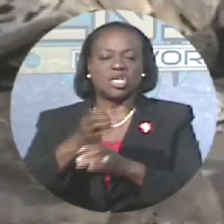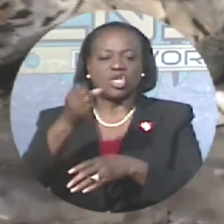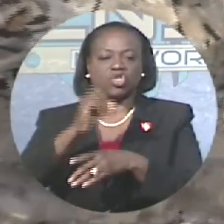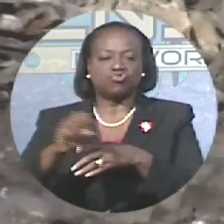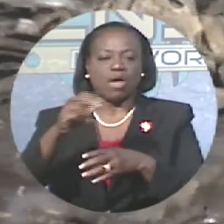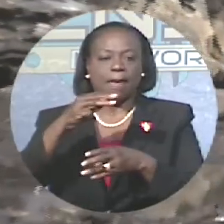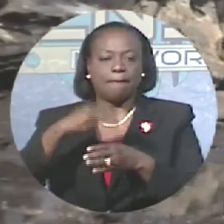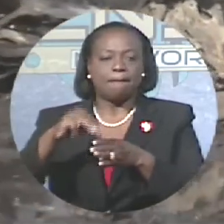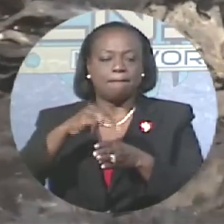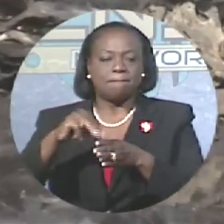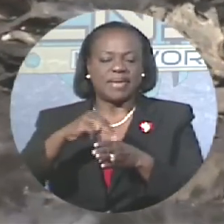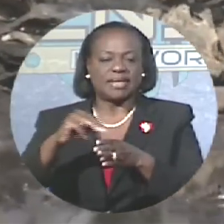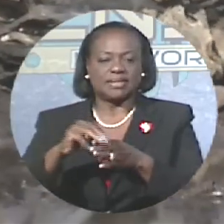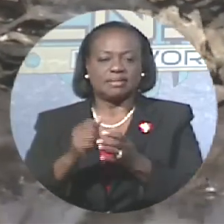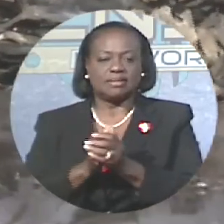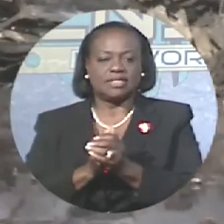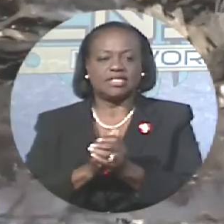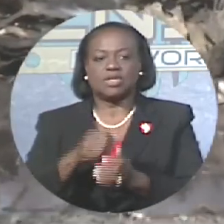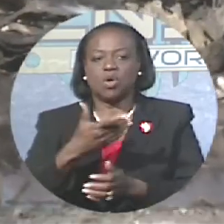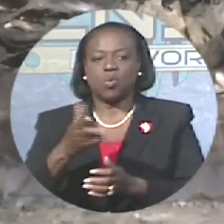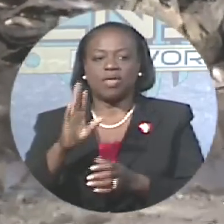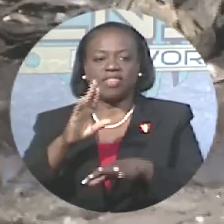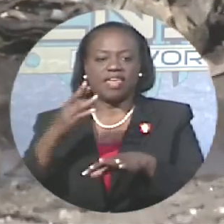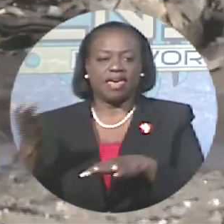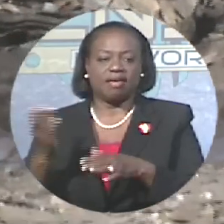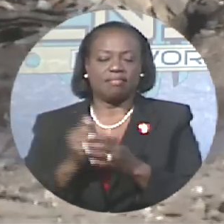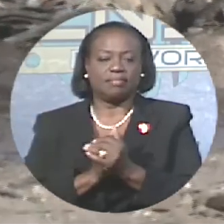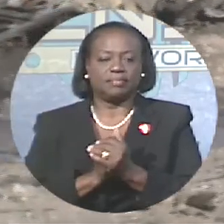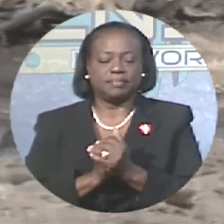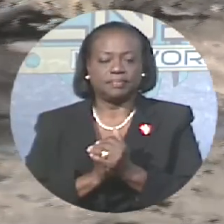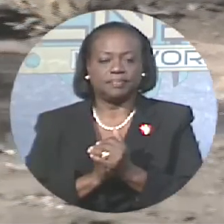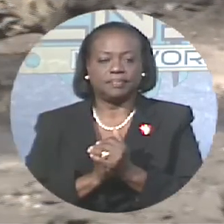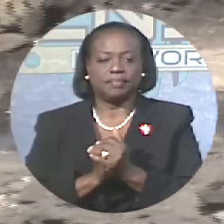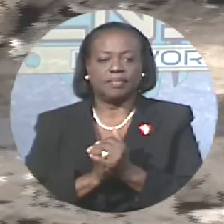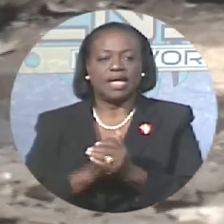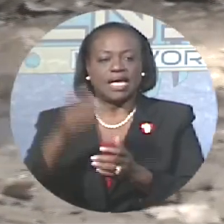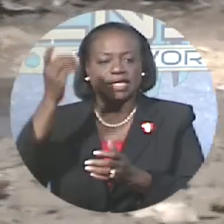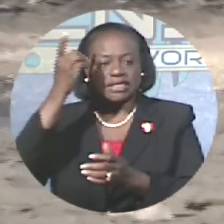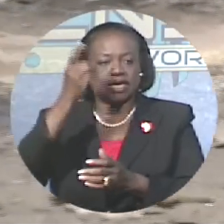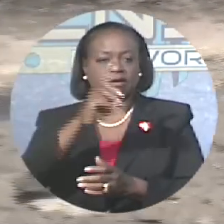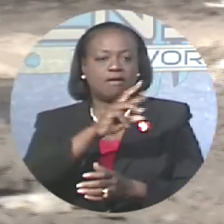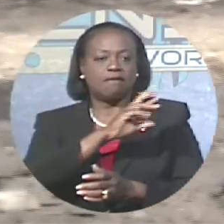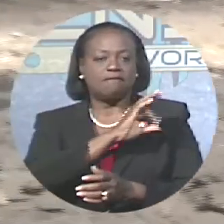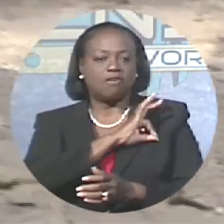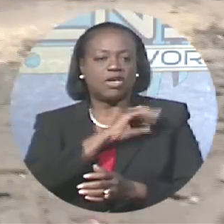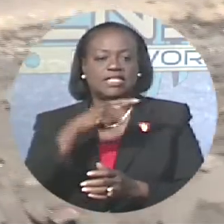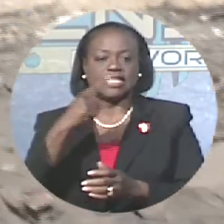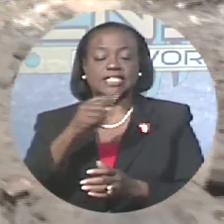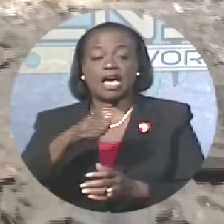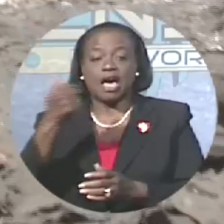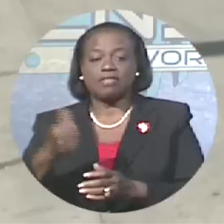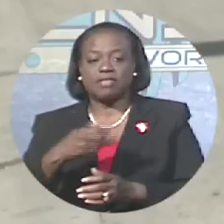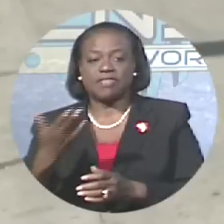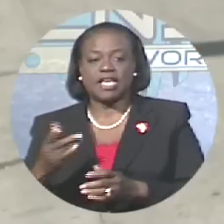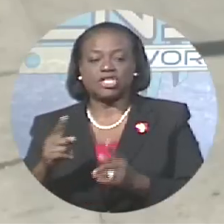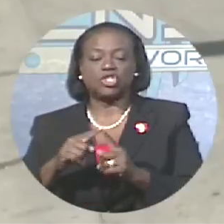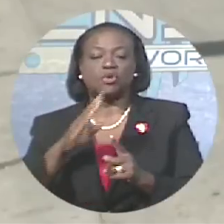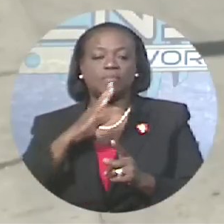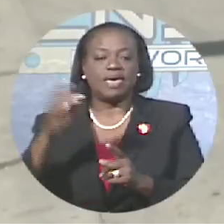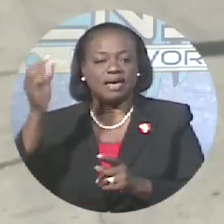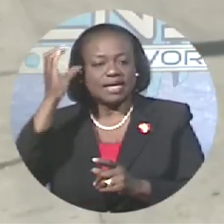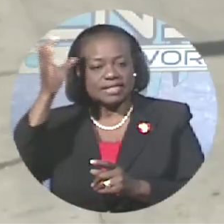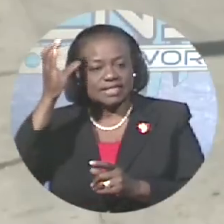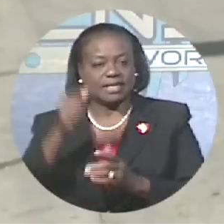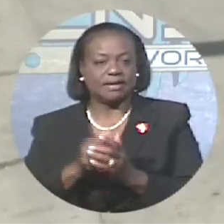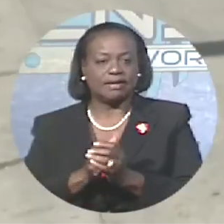ignition components they possess, concerned resident and biologist Derek Fox says there are other factors to be considered. I'm